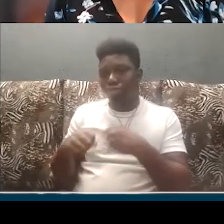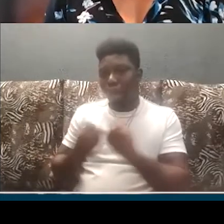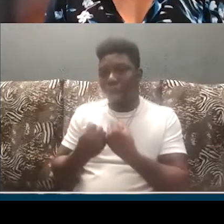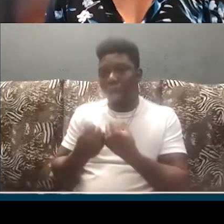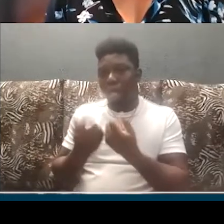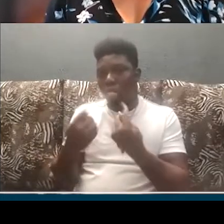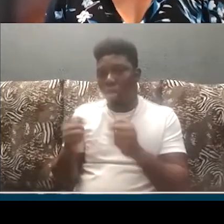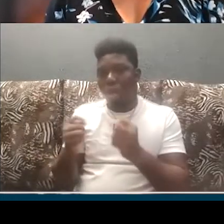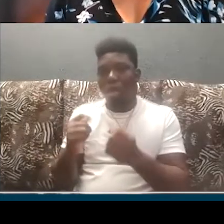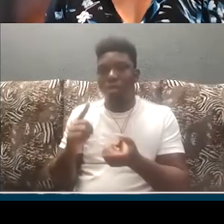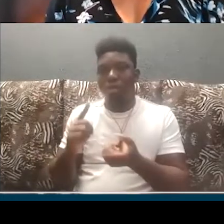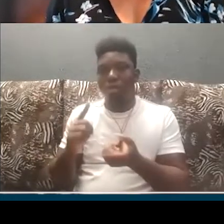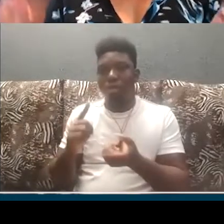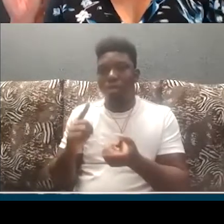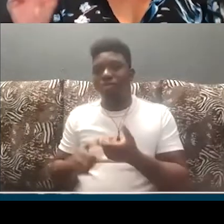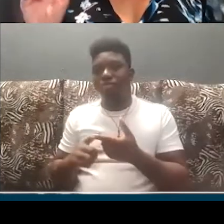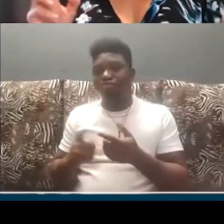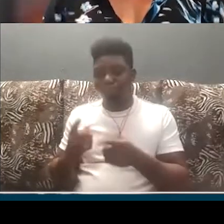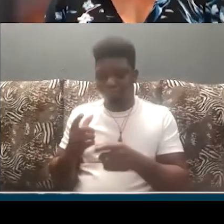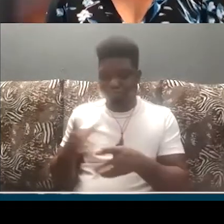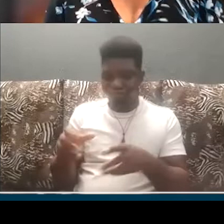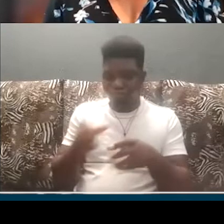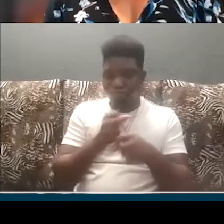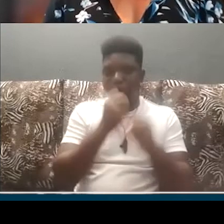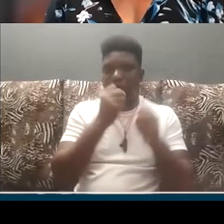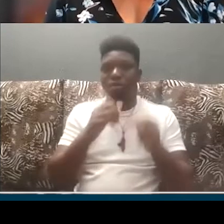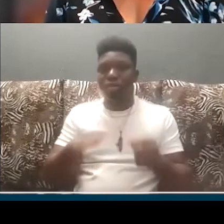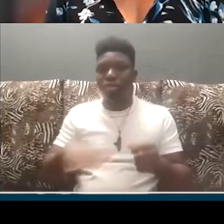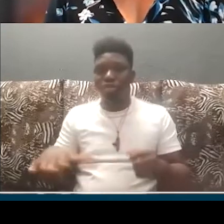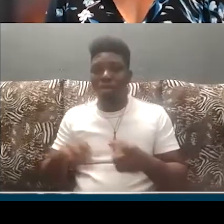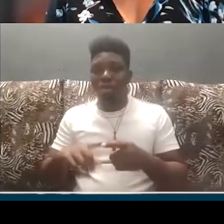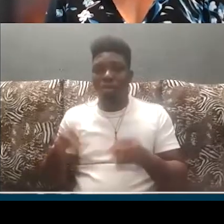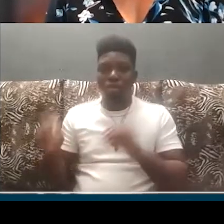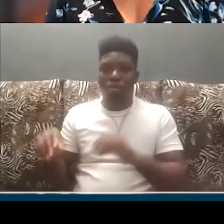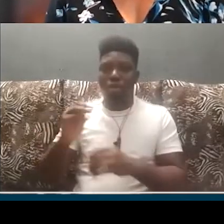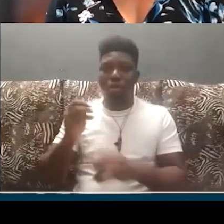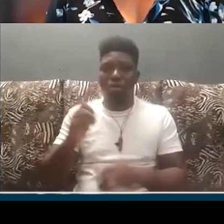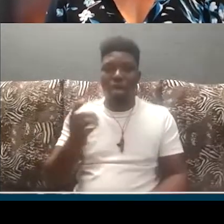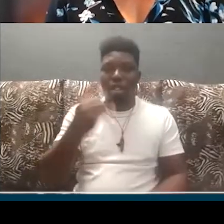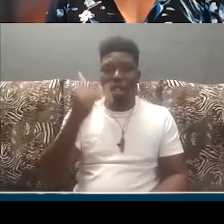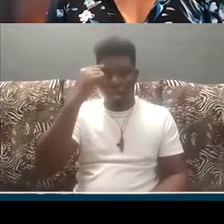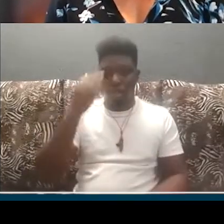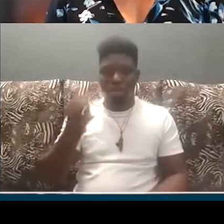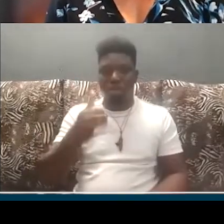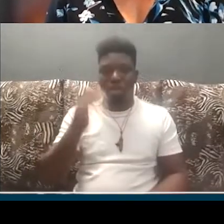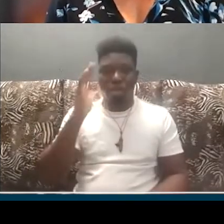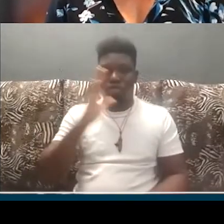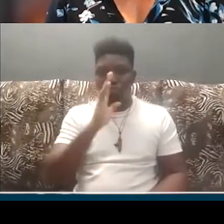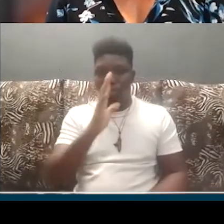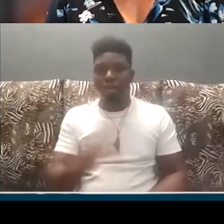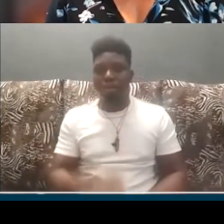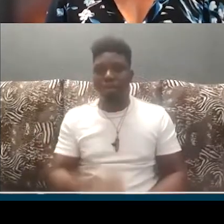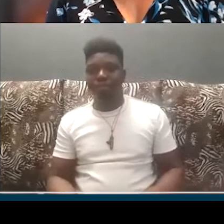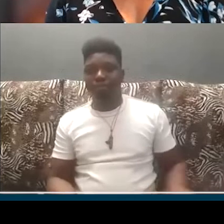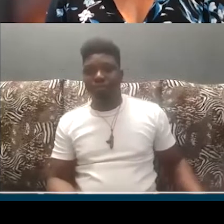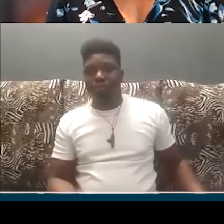take children and put them where they think they should be, that it's not really